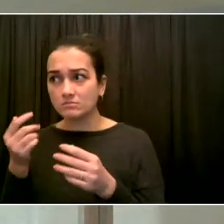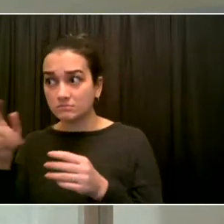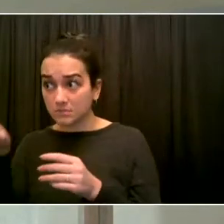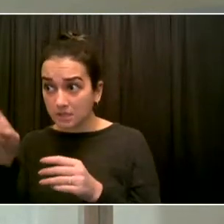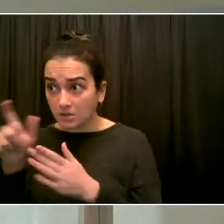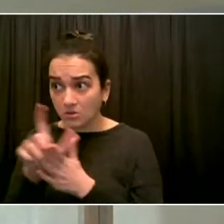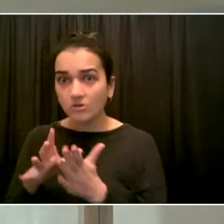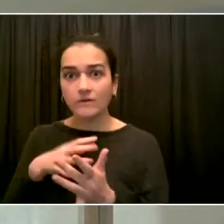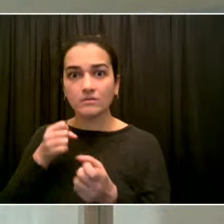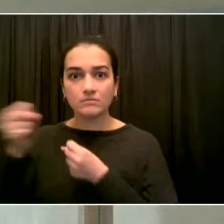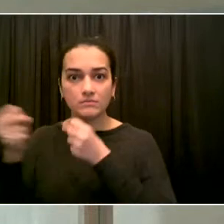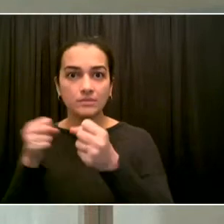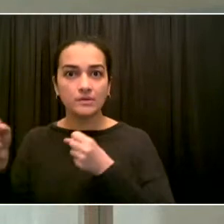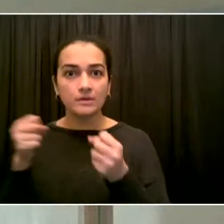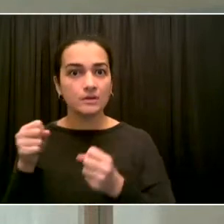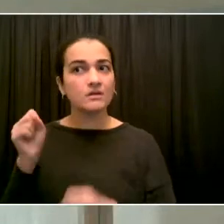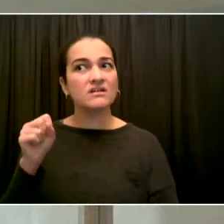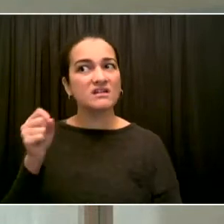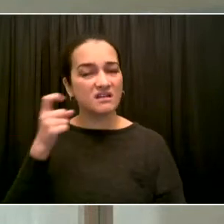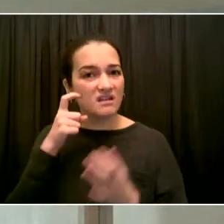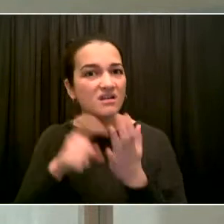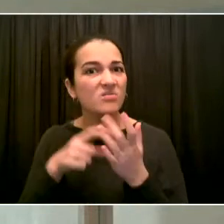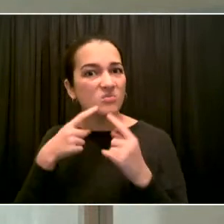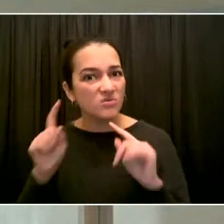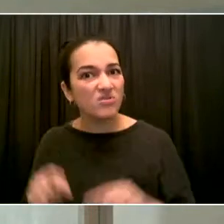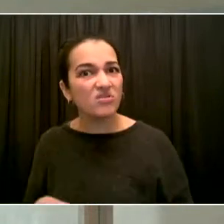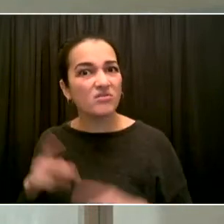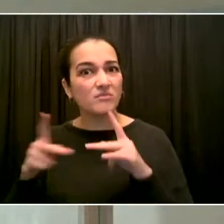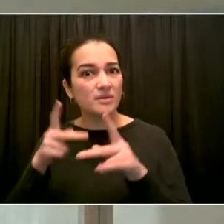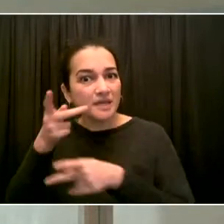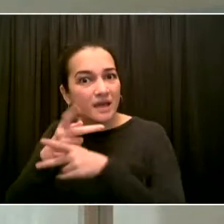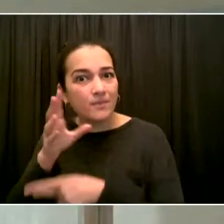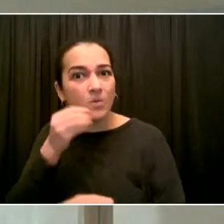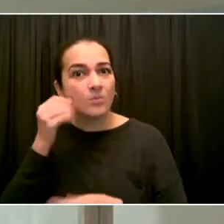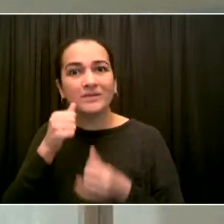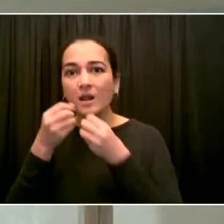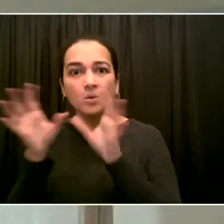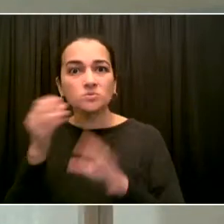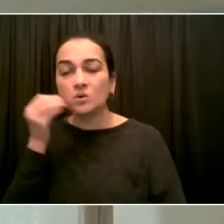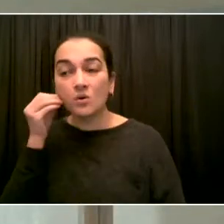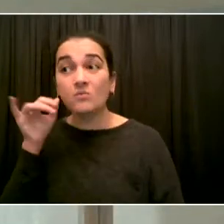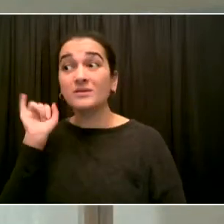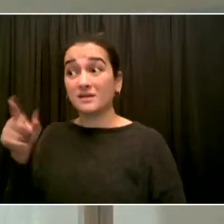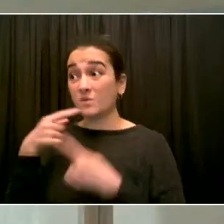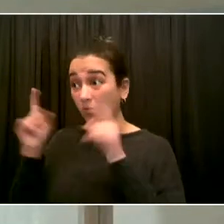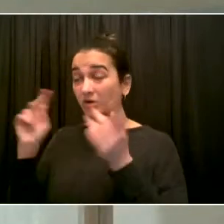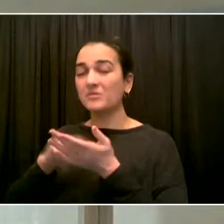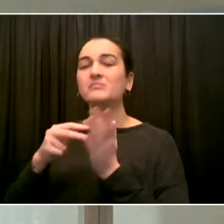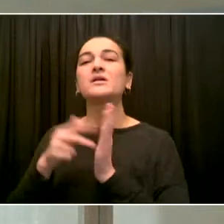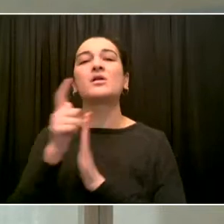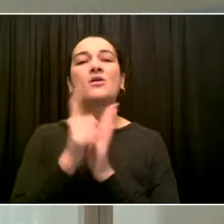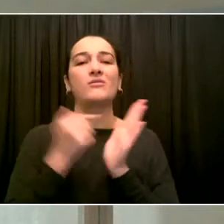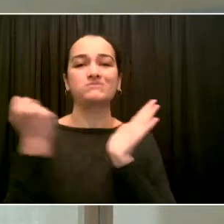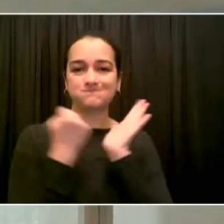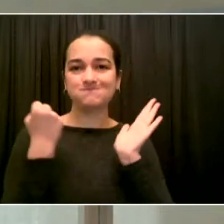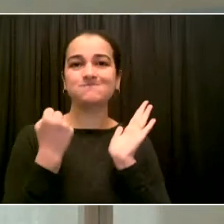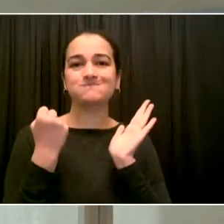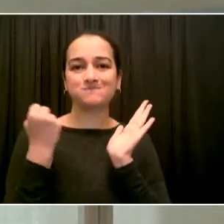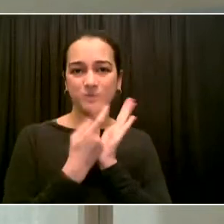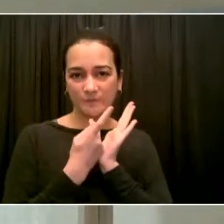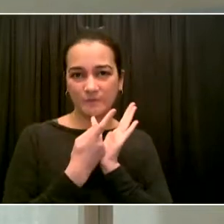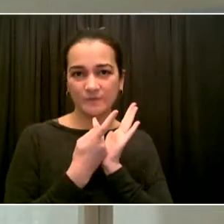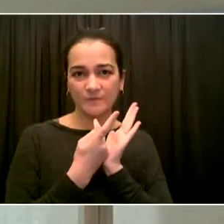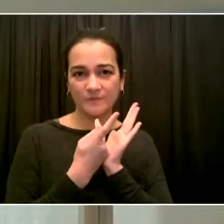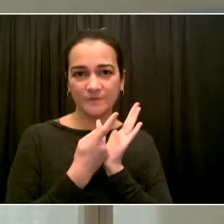Council Member Gibson, soon to be Borough President Gibson, is joining us, and I know that she, along with Council